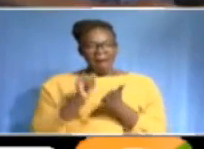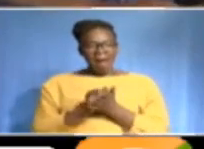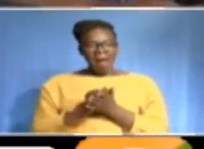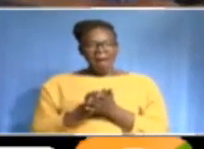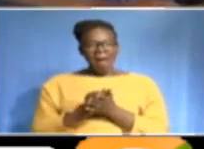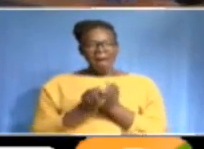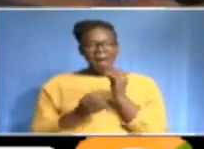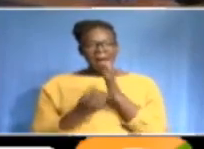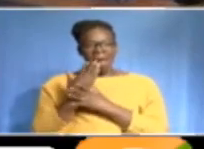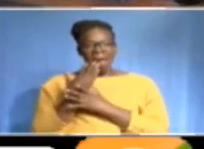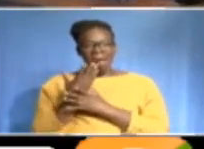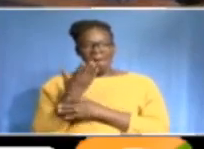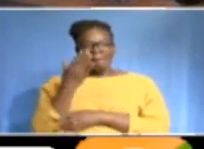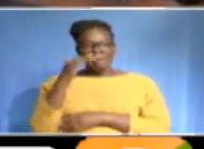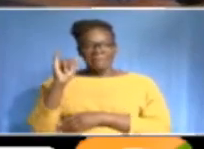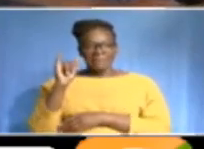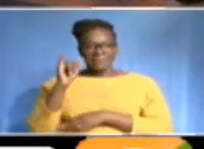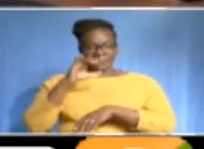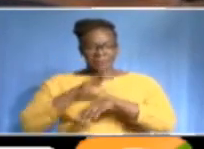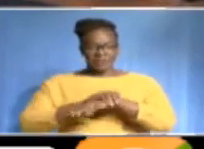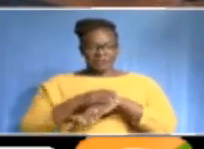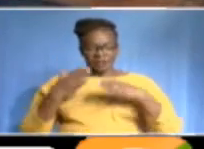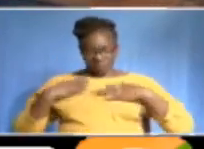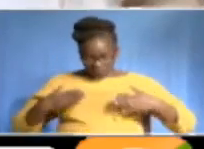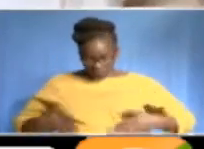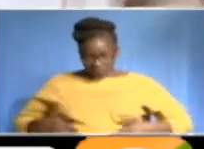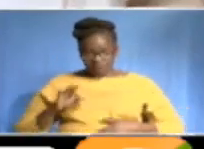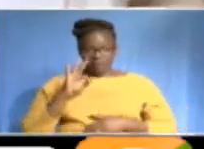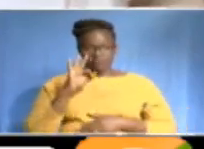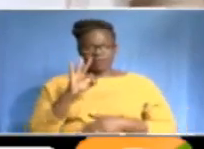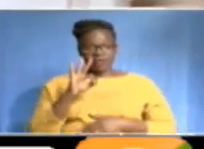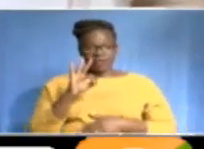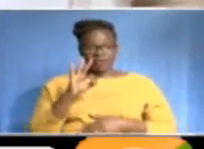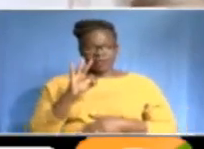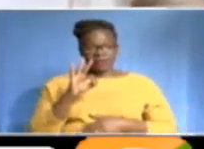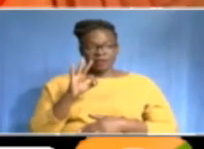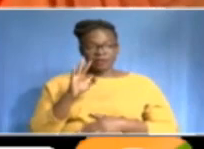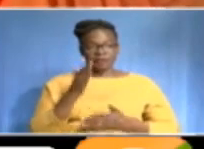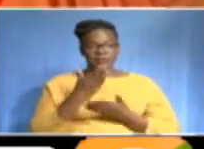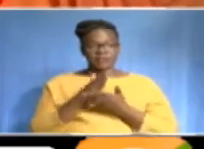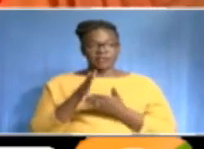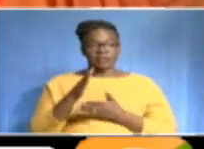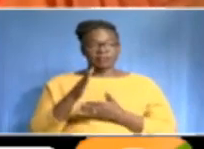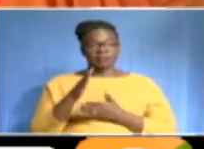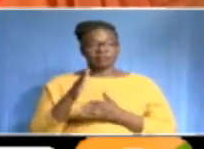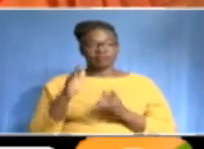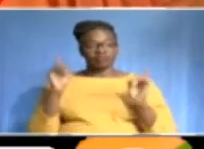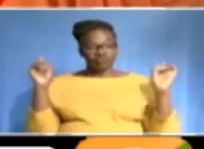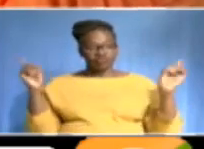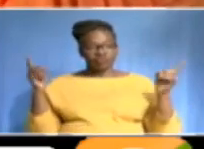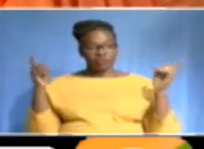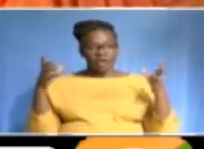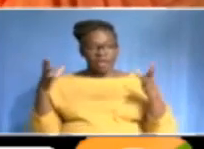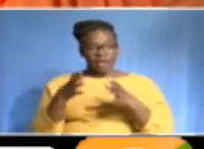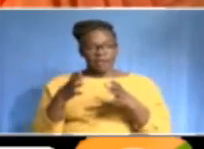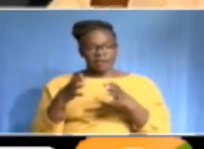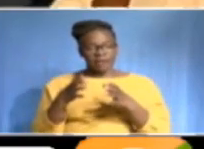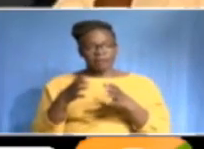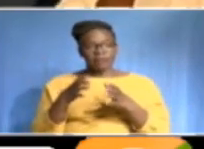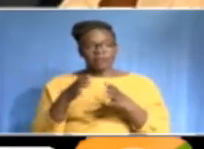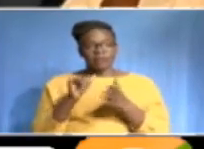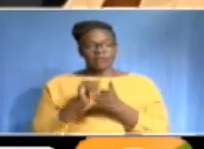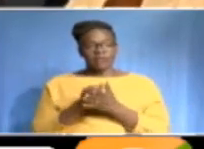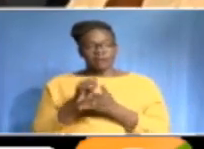starred by the recovery of three bodies of some herders suspected to have been killed by law